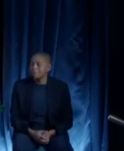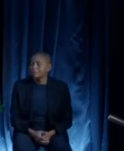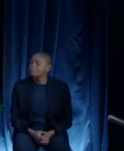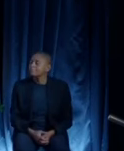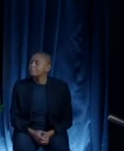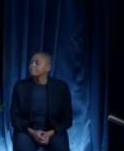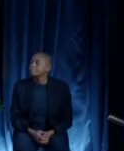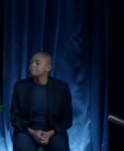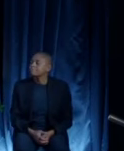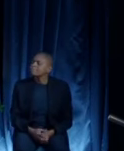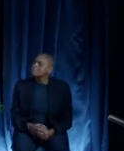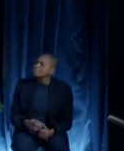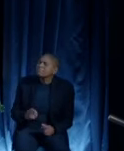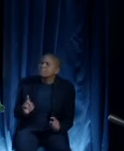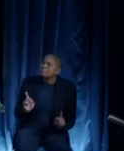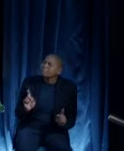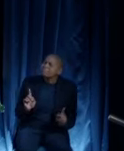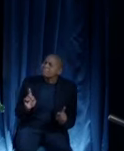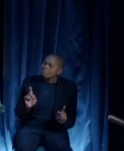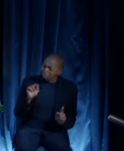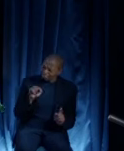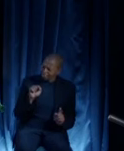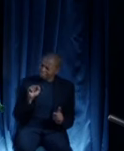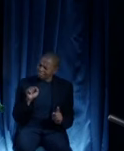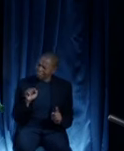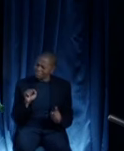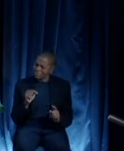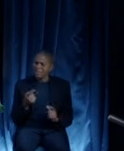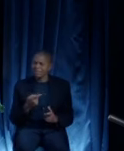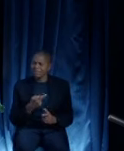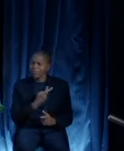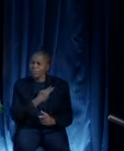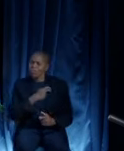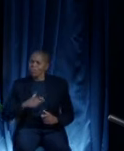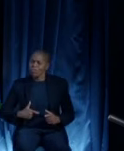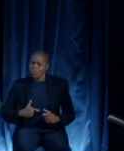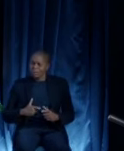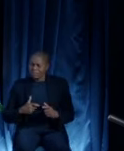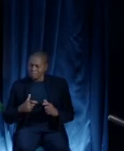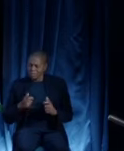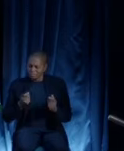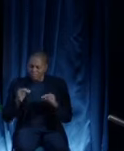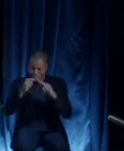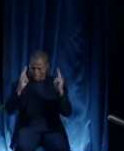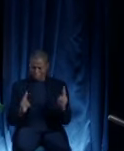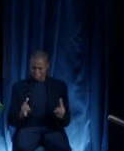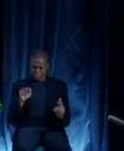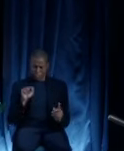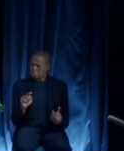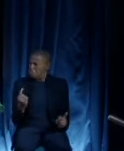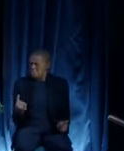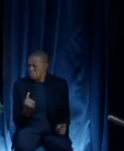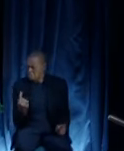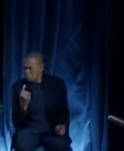And what sort of a mix of people are we going to have in a royal court? I mean, there can't all be noble men and